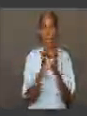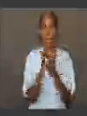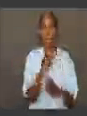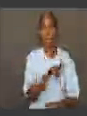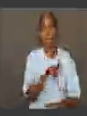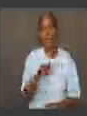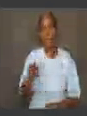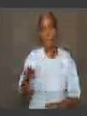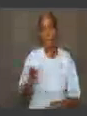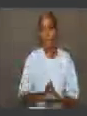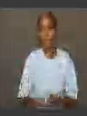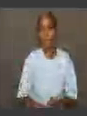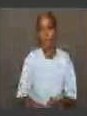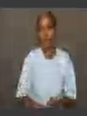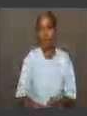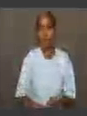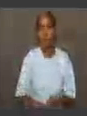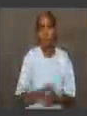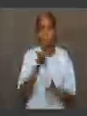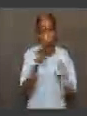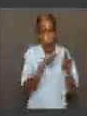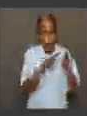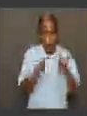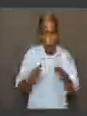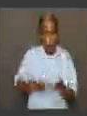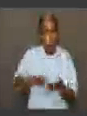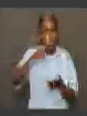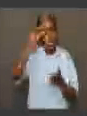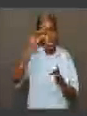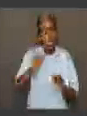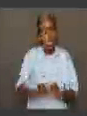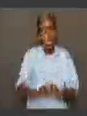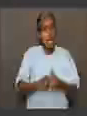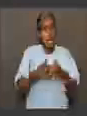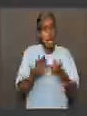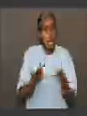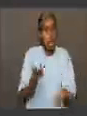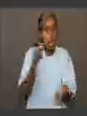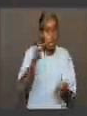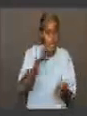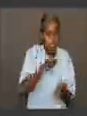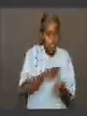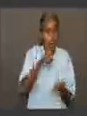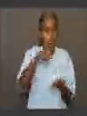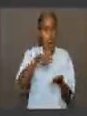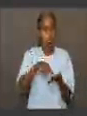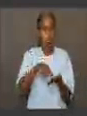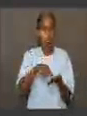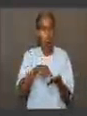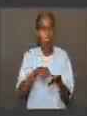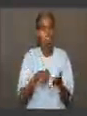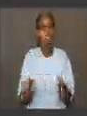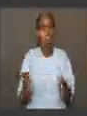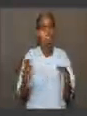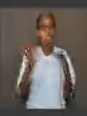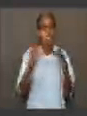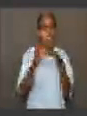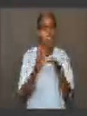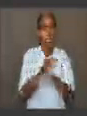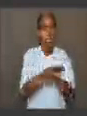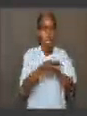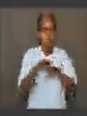line. You also learned how to plot points in the coordinate